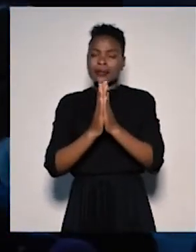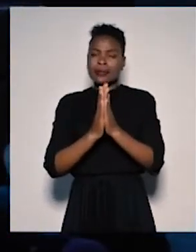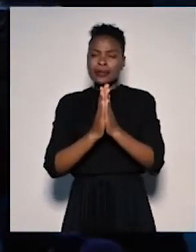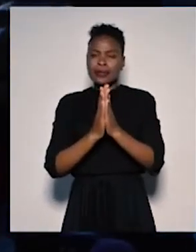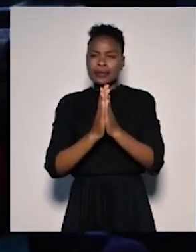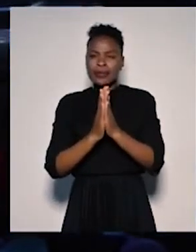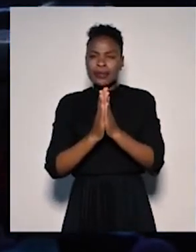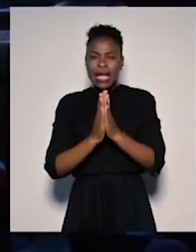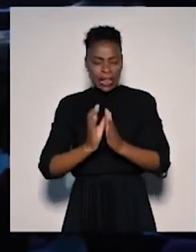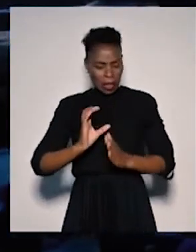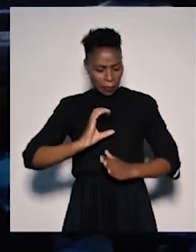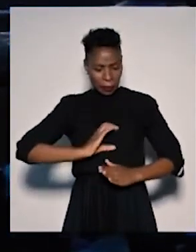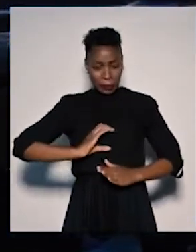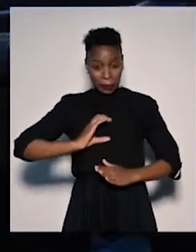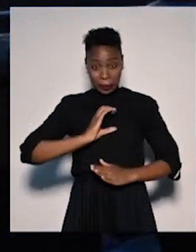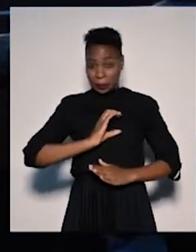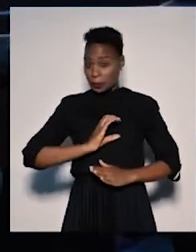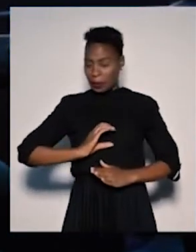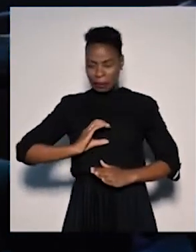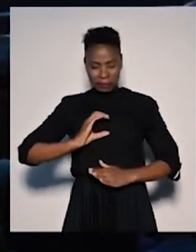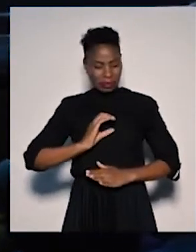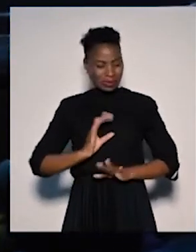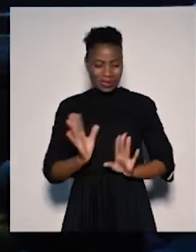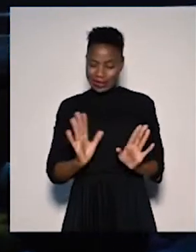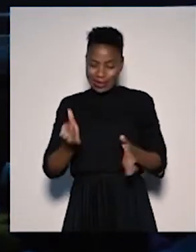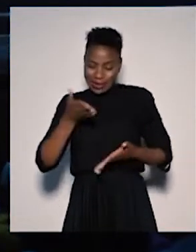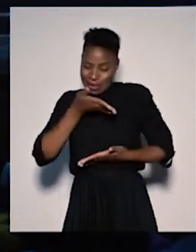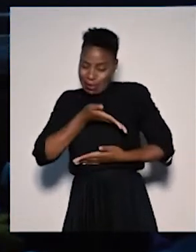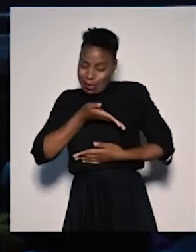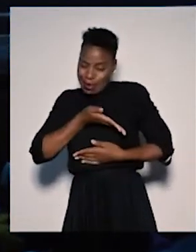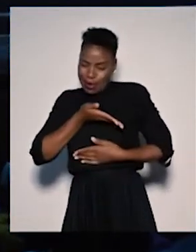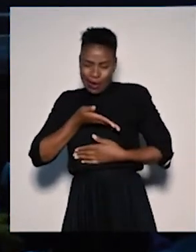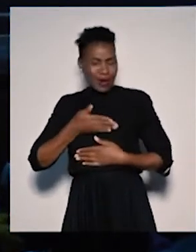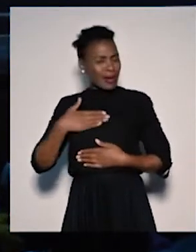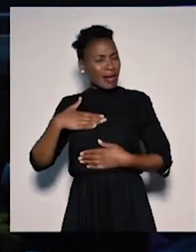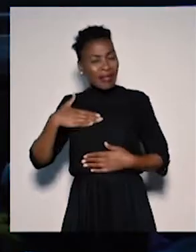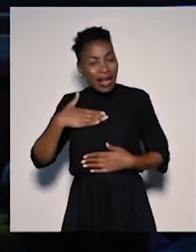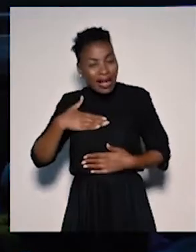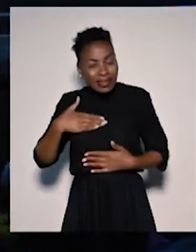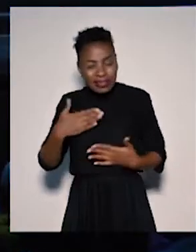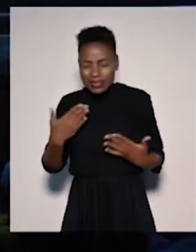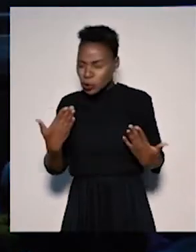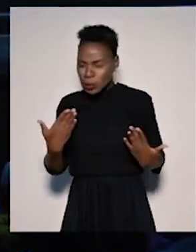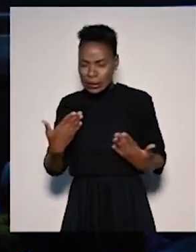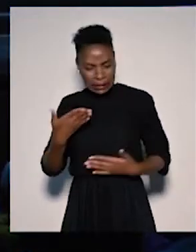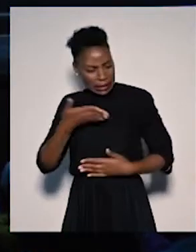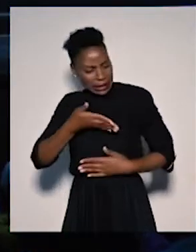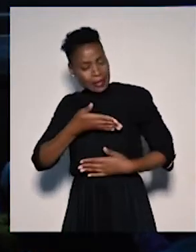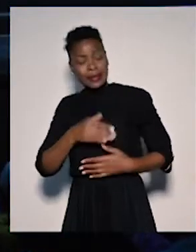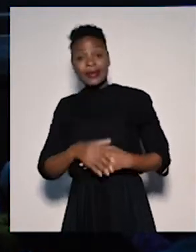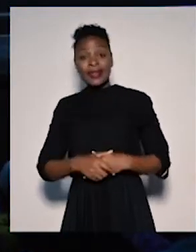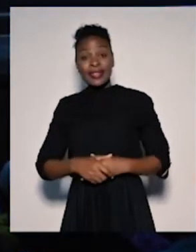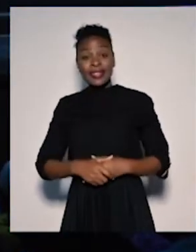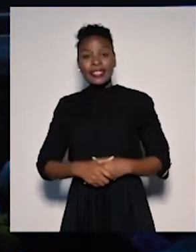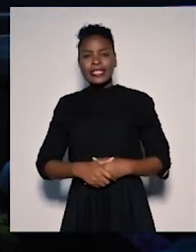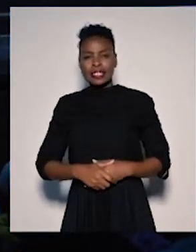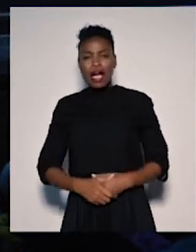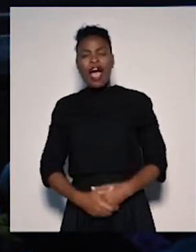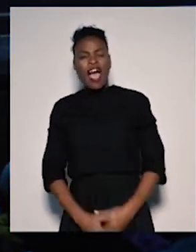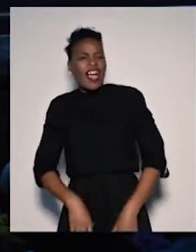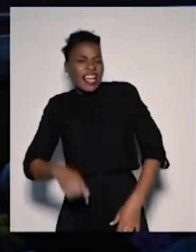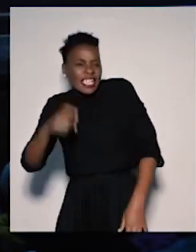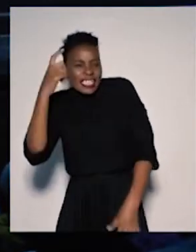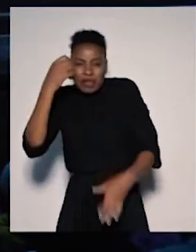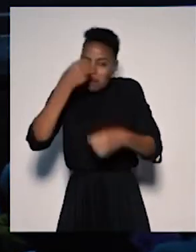the discomfort was no longer there. And because the discomfort was no longer there, she made an assumption